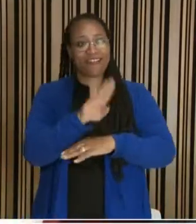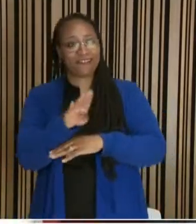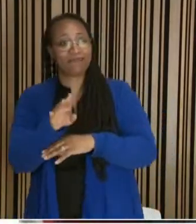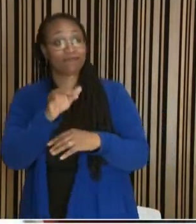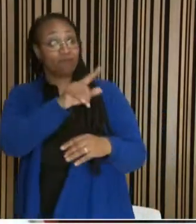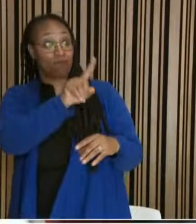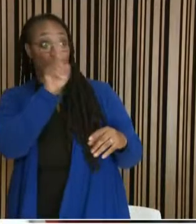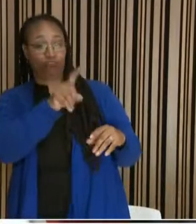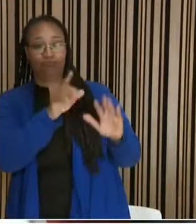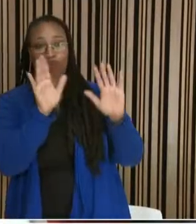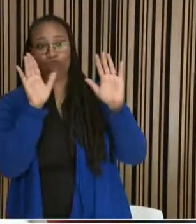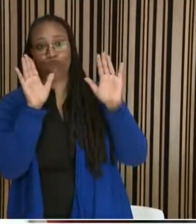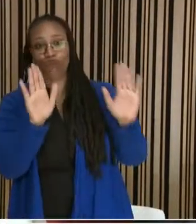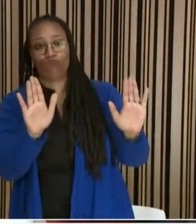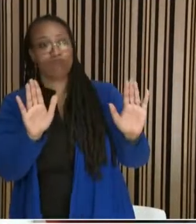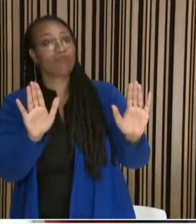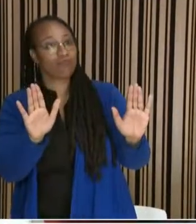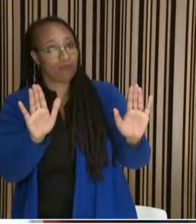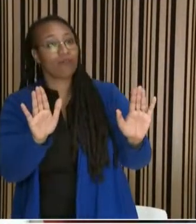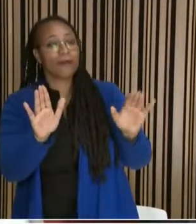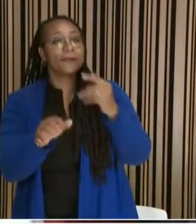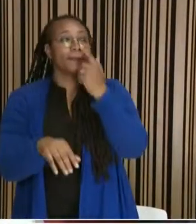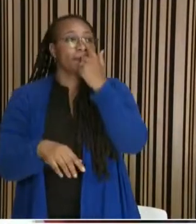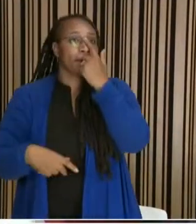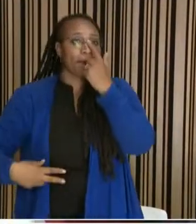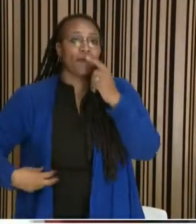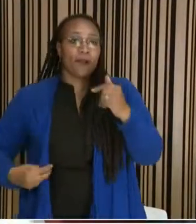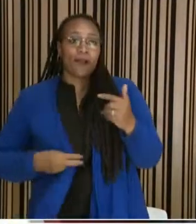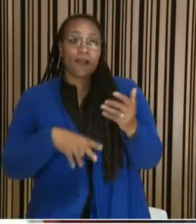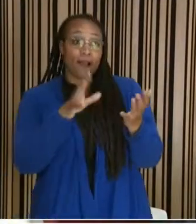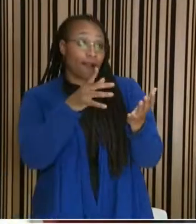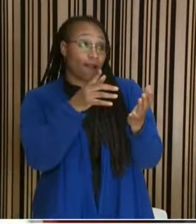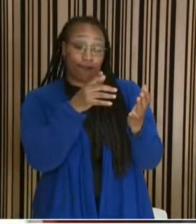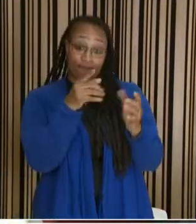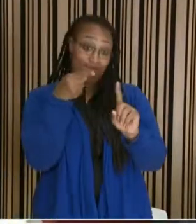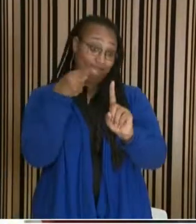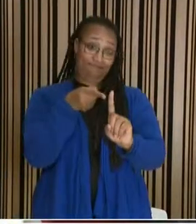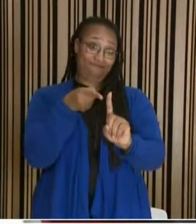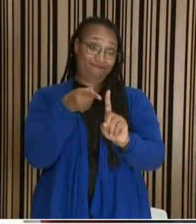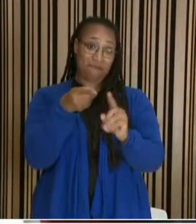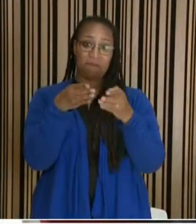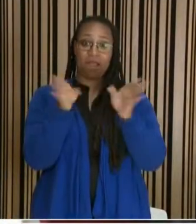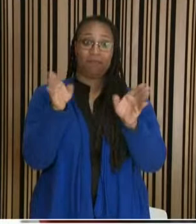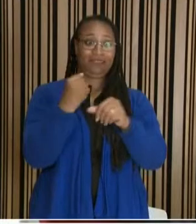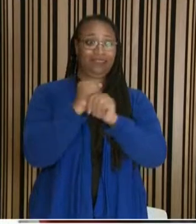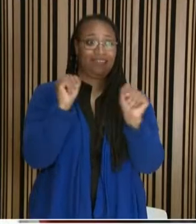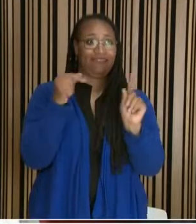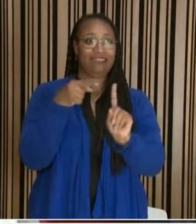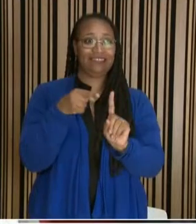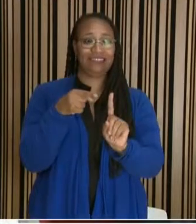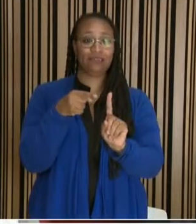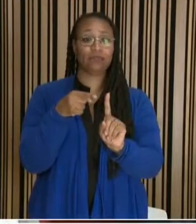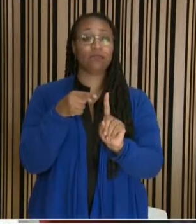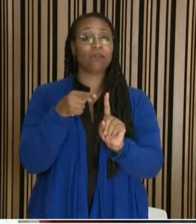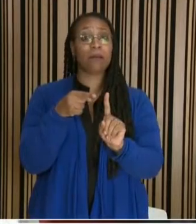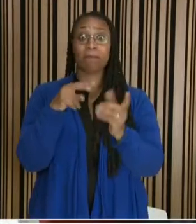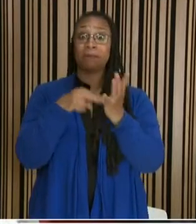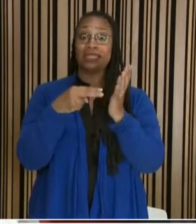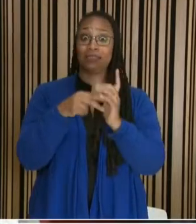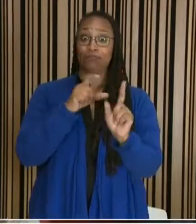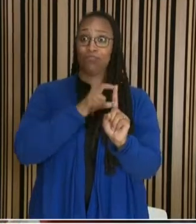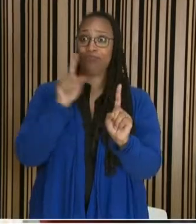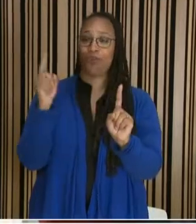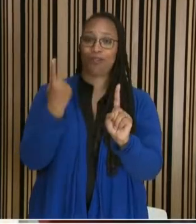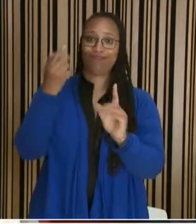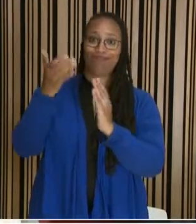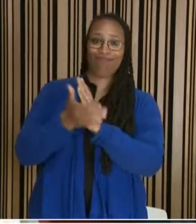lot about public safety just really not being solely a police issue. It's really